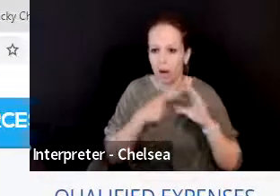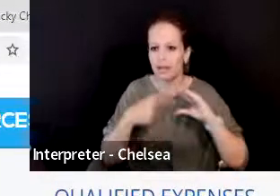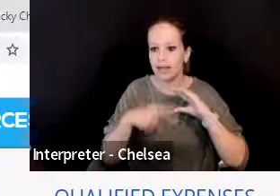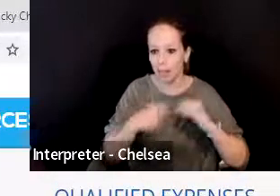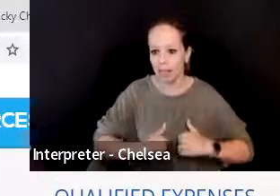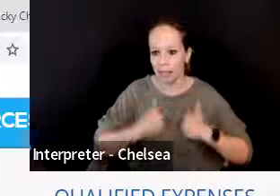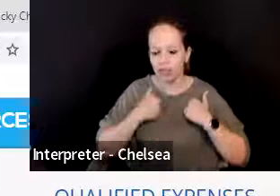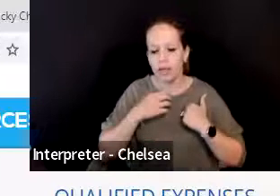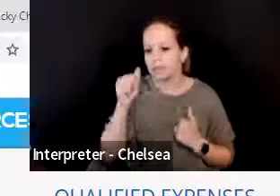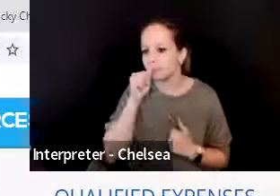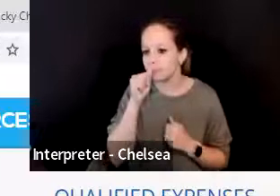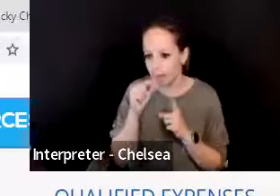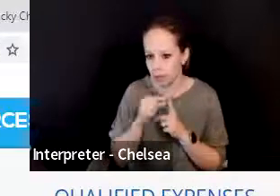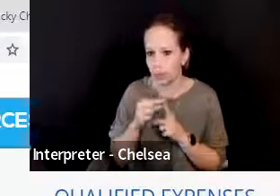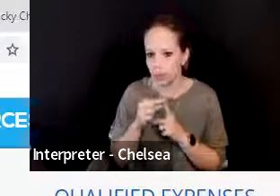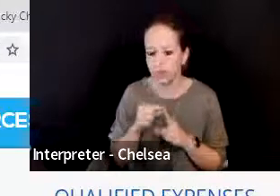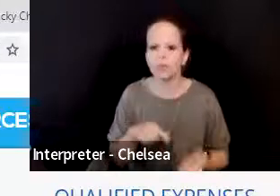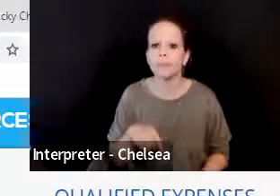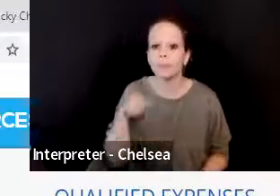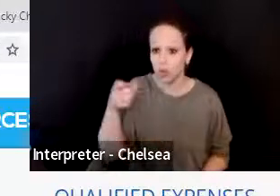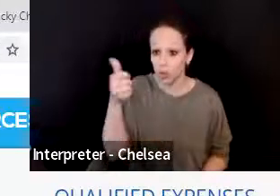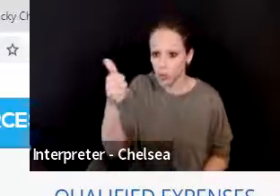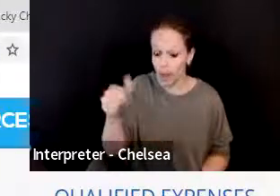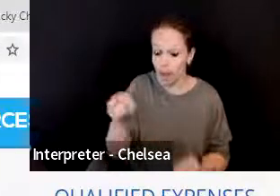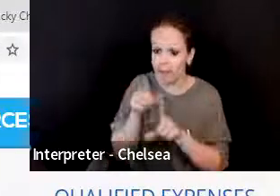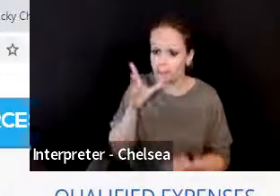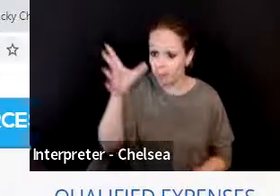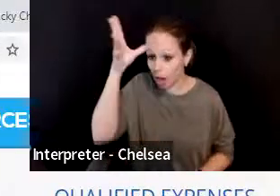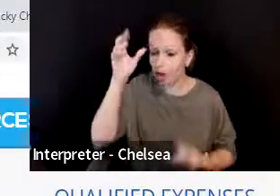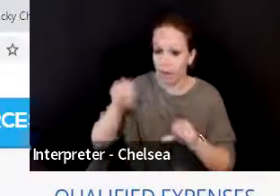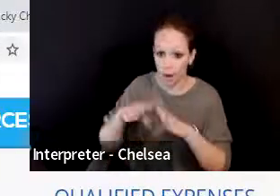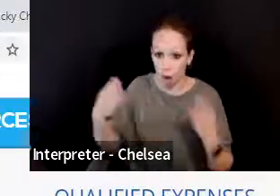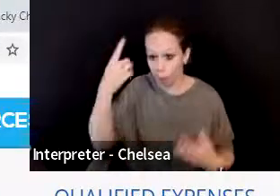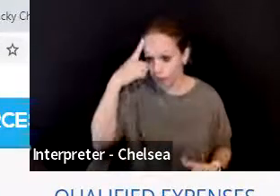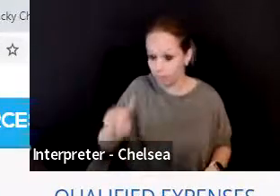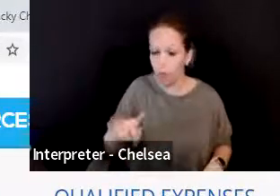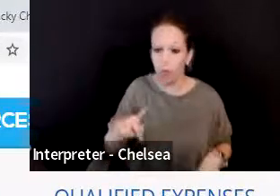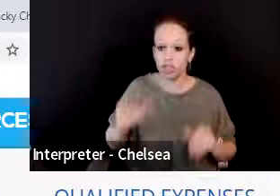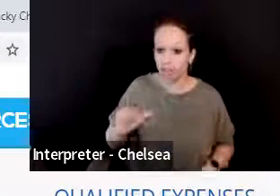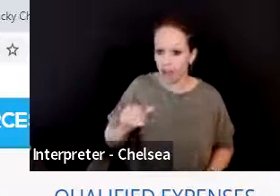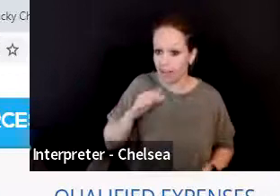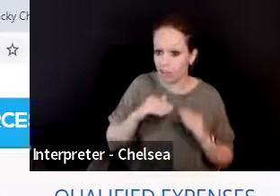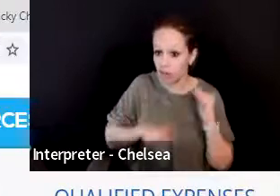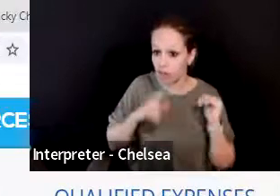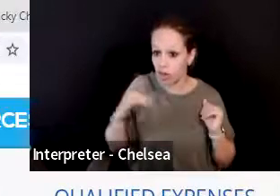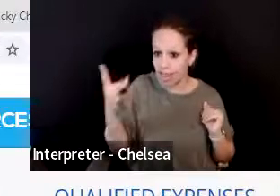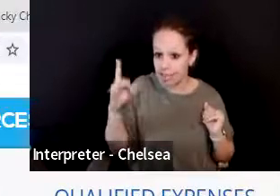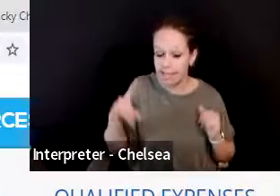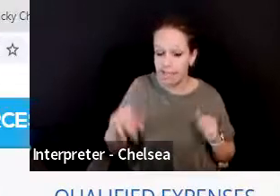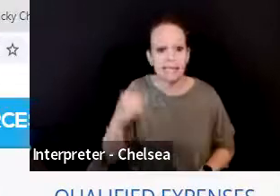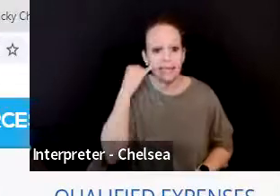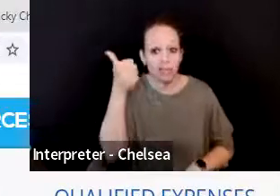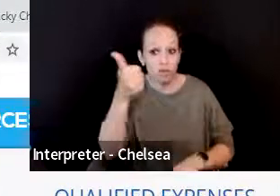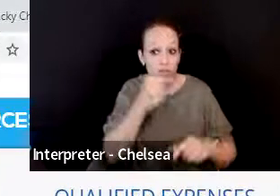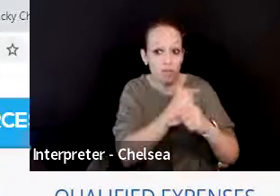a password. You as a parent could open it for a minor child. If you're a guardian or a